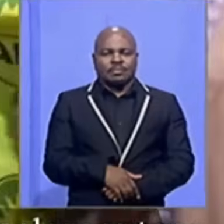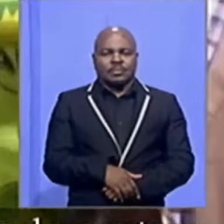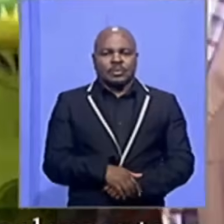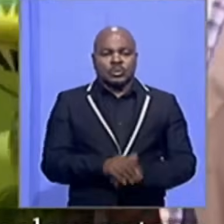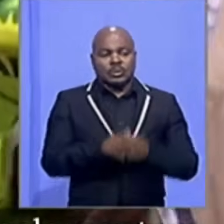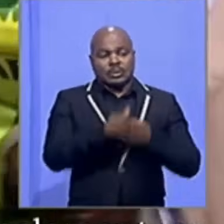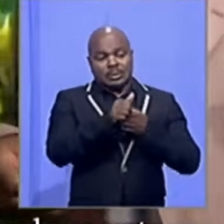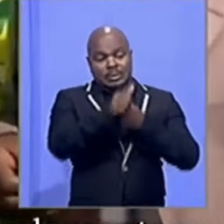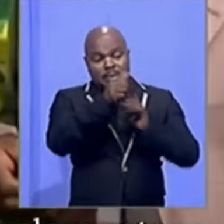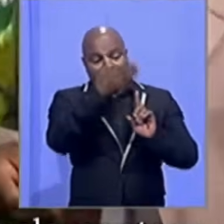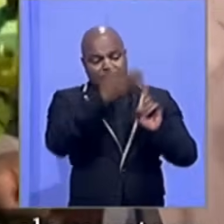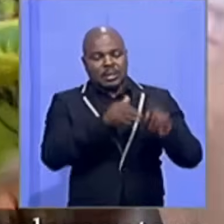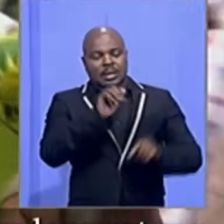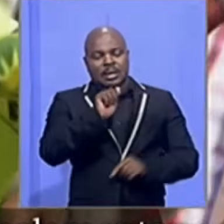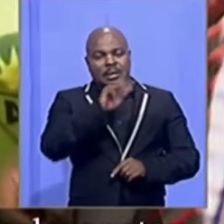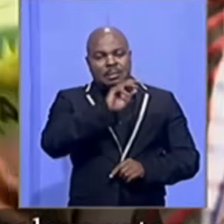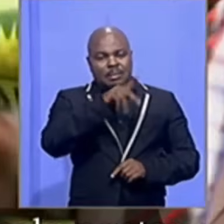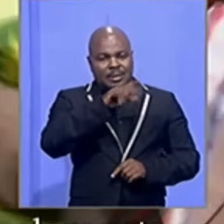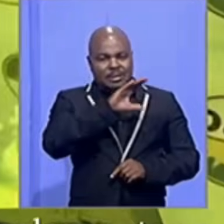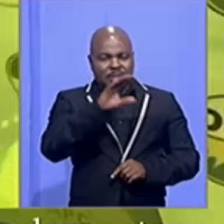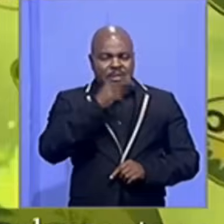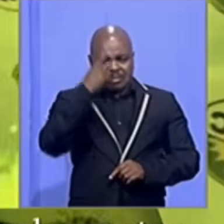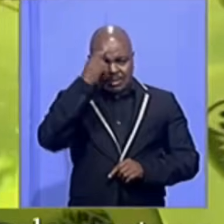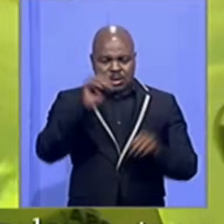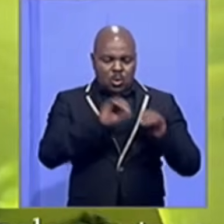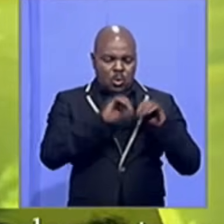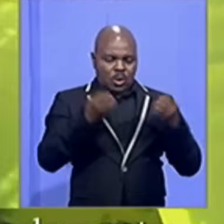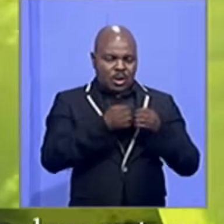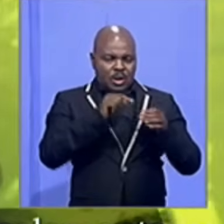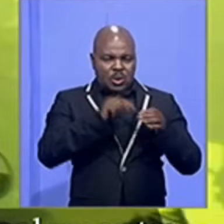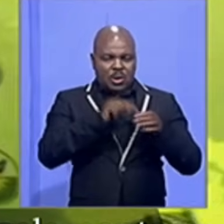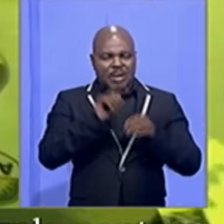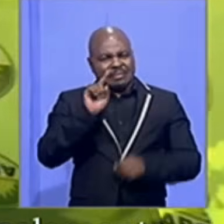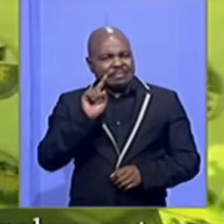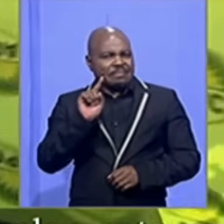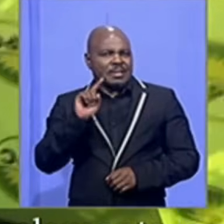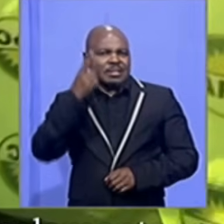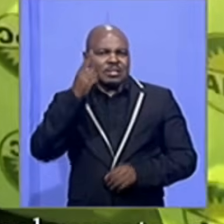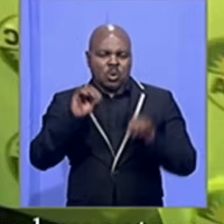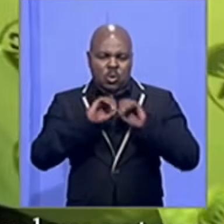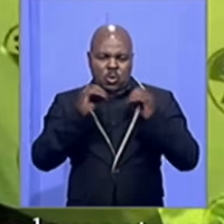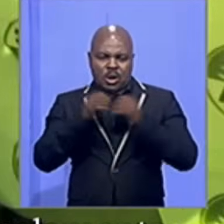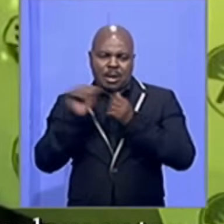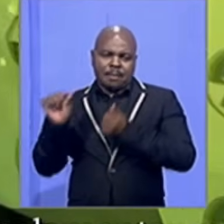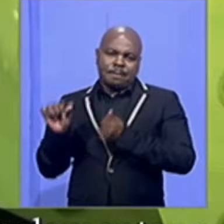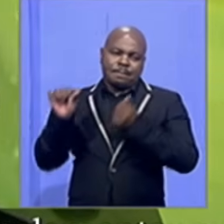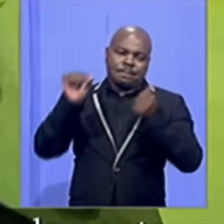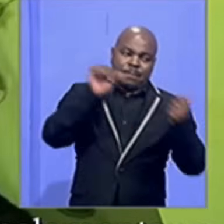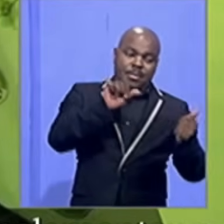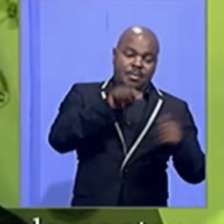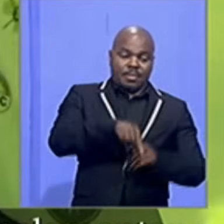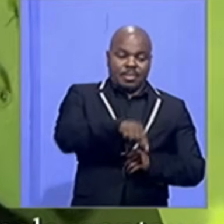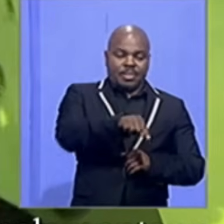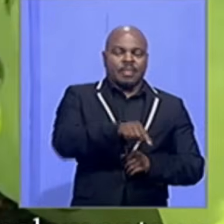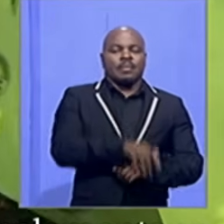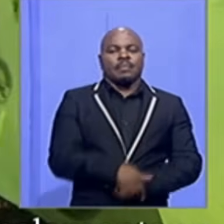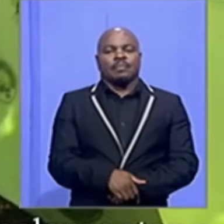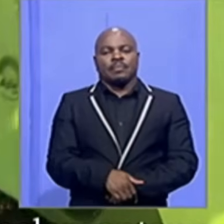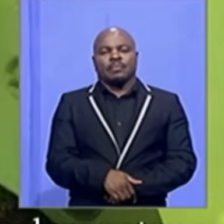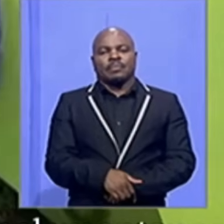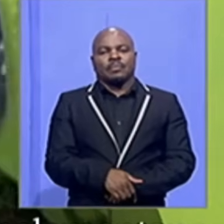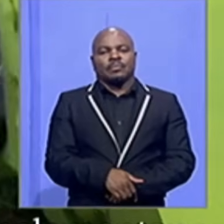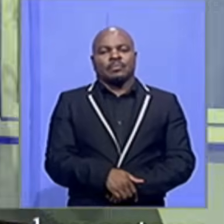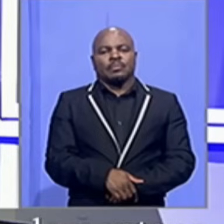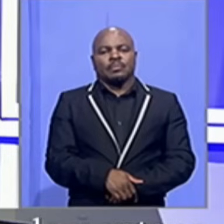Moetapele eno wa APC o dumela ha moga wa hae o tlo ba wa pele wa go gutlela parlamenteng ka mora dikgetho tsena tse tlang.